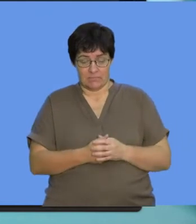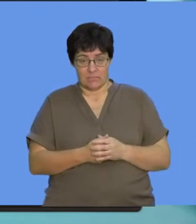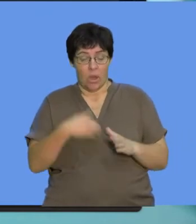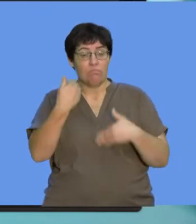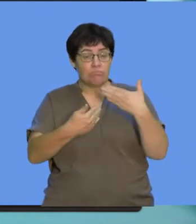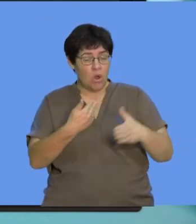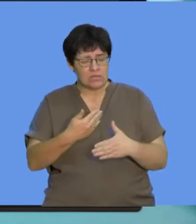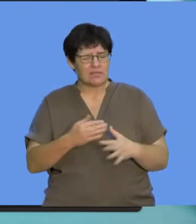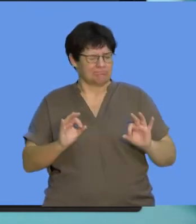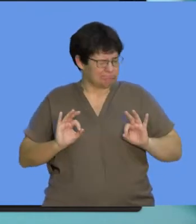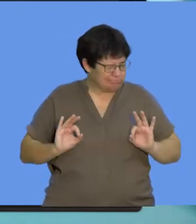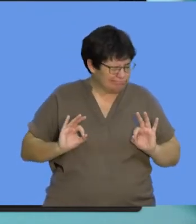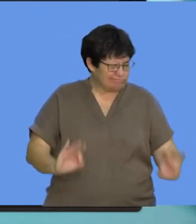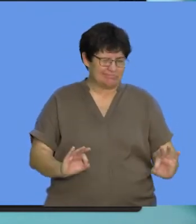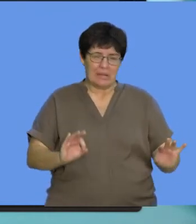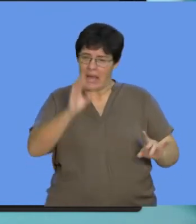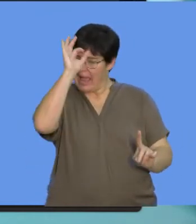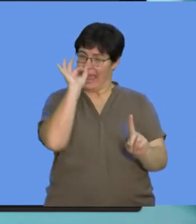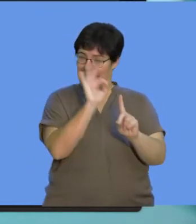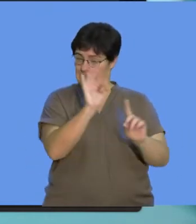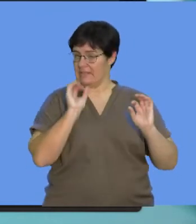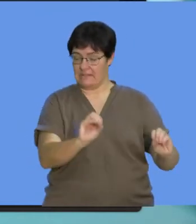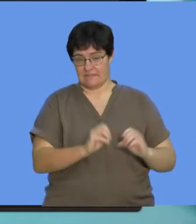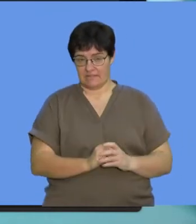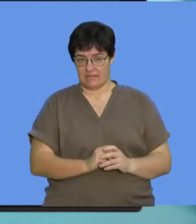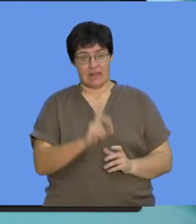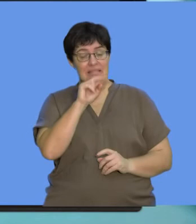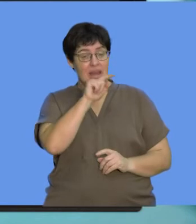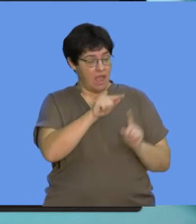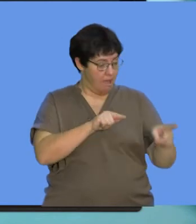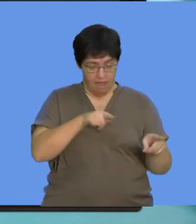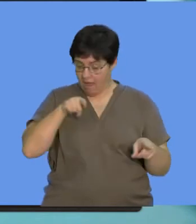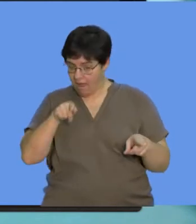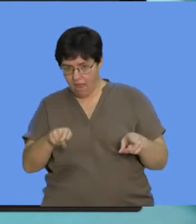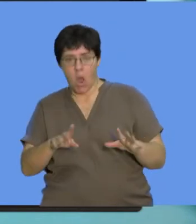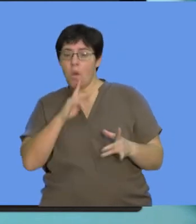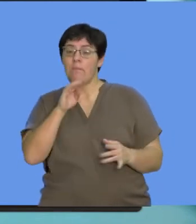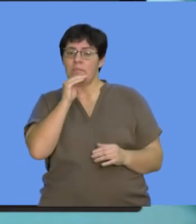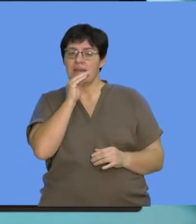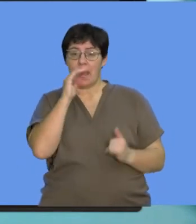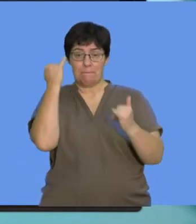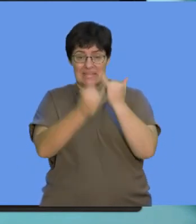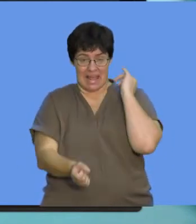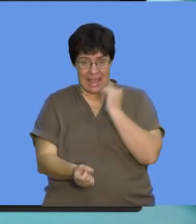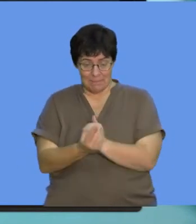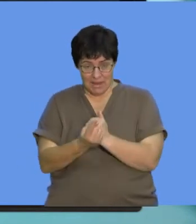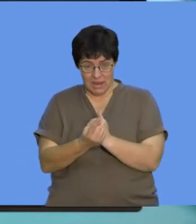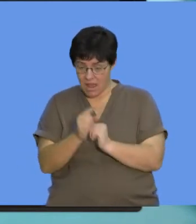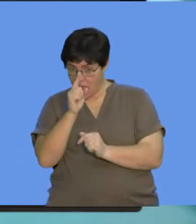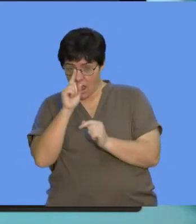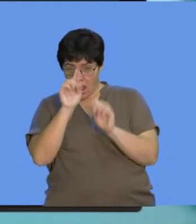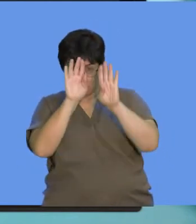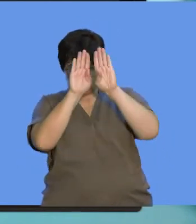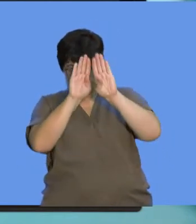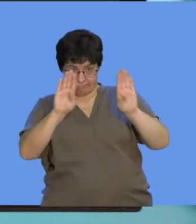process. There's significant proofreading of the DNA, which ensures that any mistakes that do occur when that template is